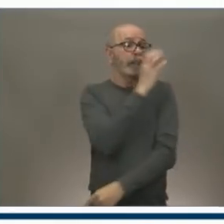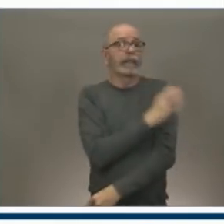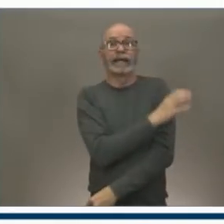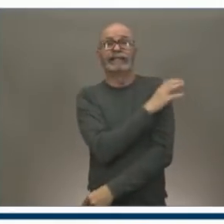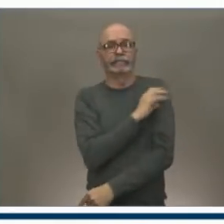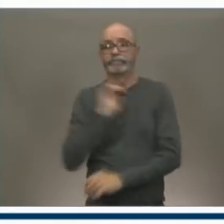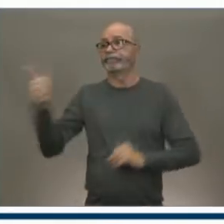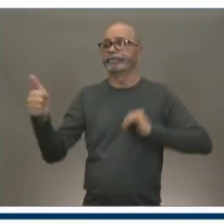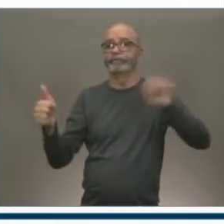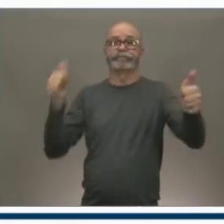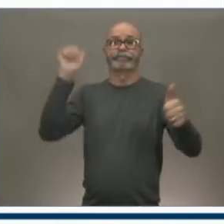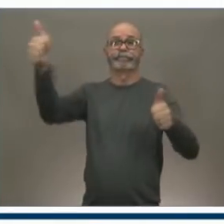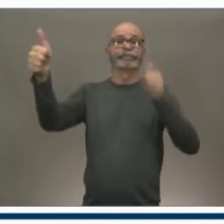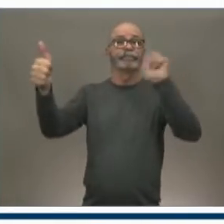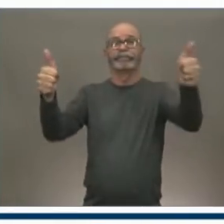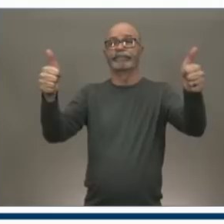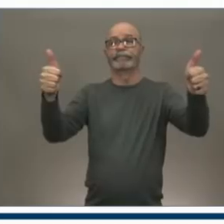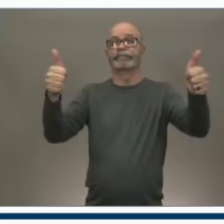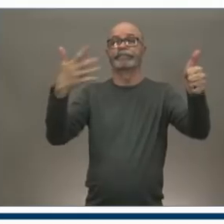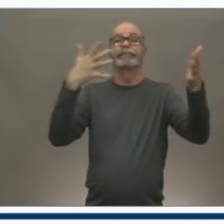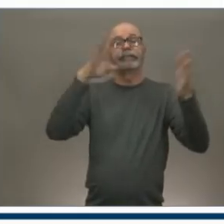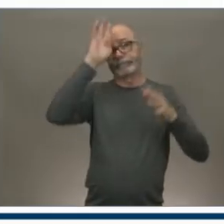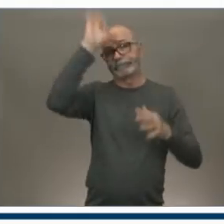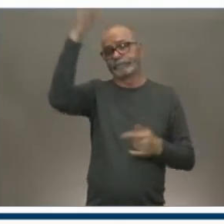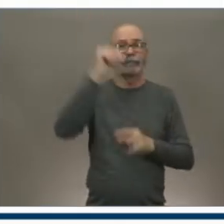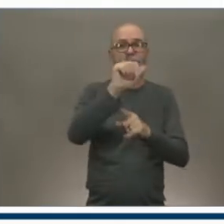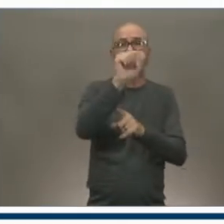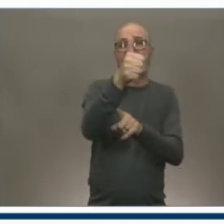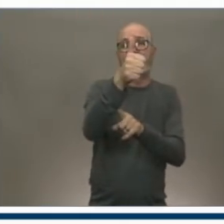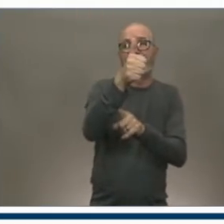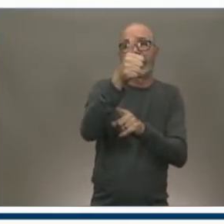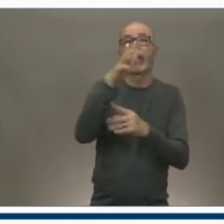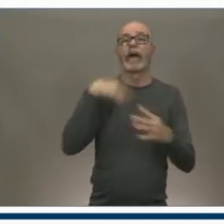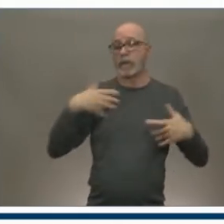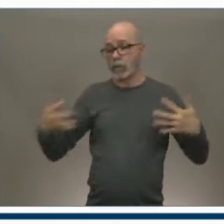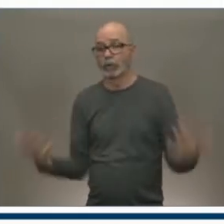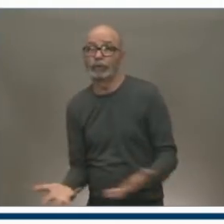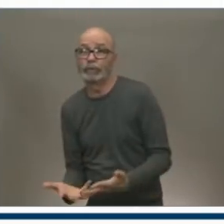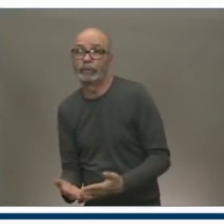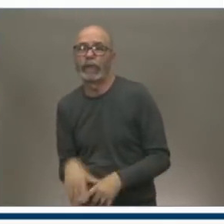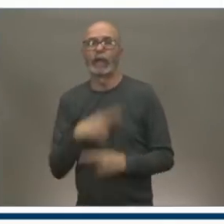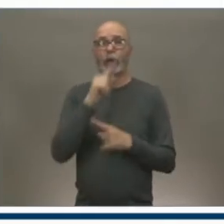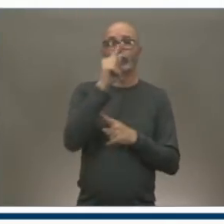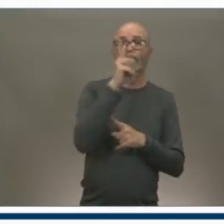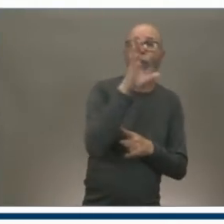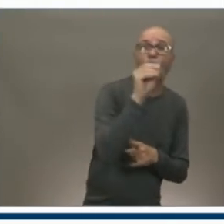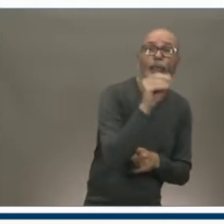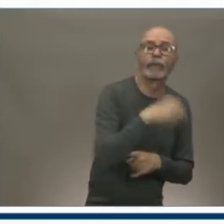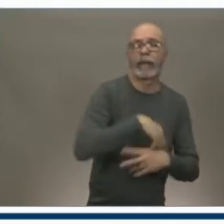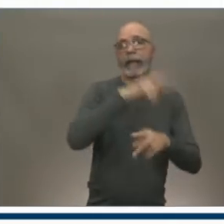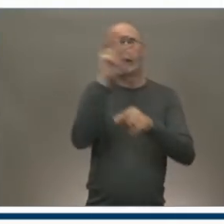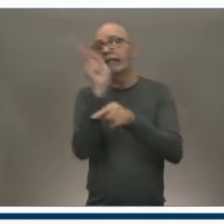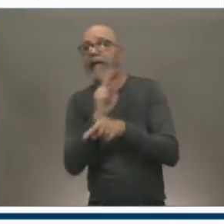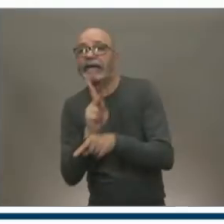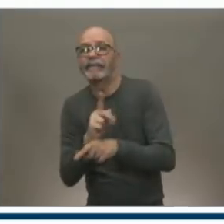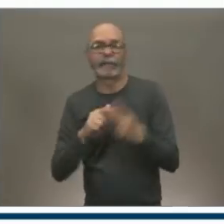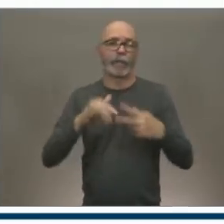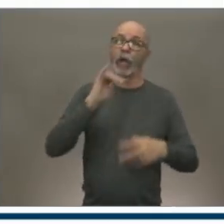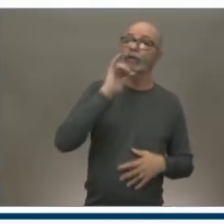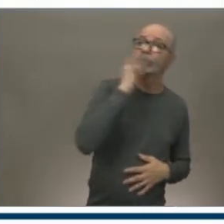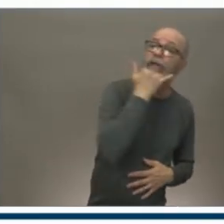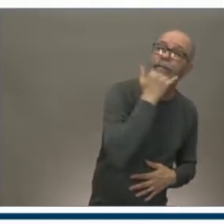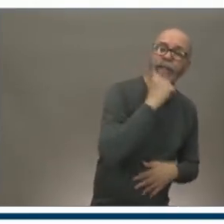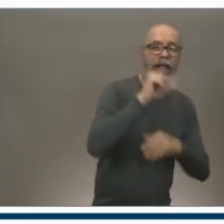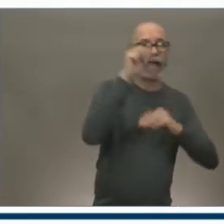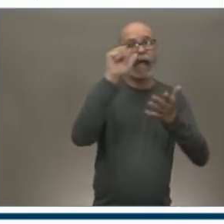between HRM, Truro, Cape Breton Regional Municipality, Kentville, Yarmouth, Antigonish, and Bridgewater. By early